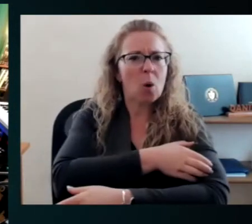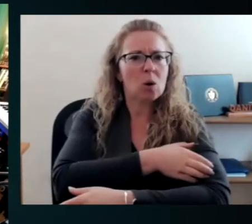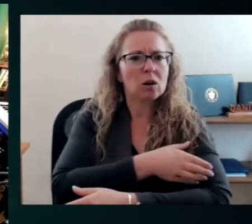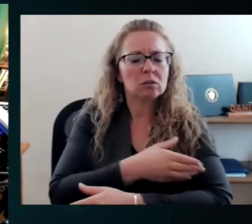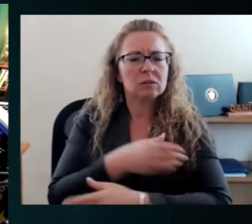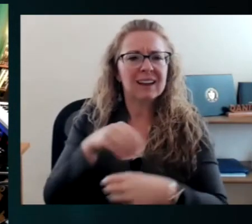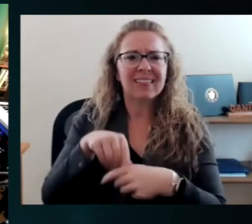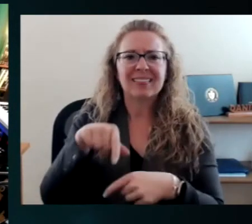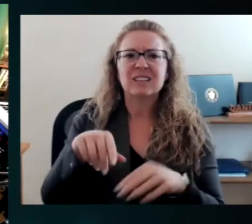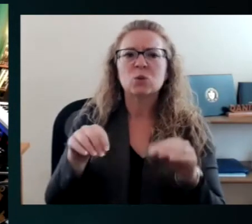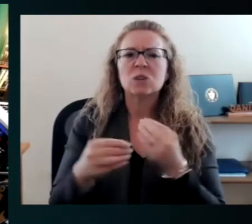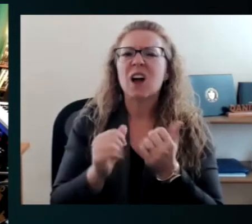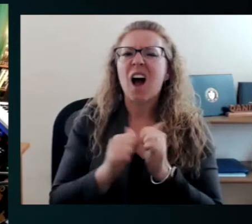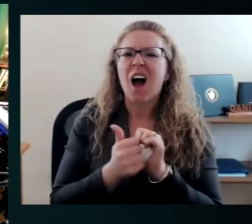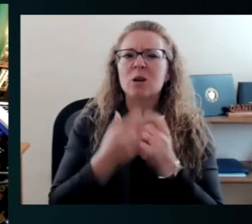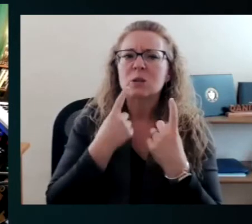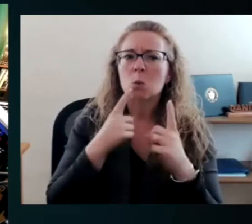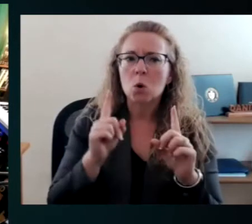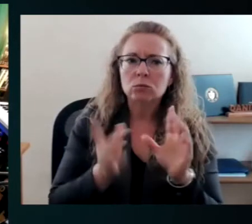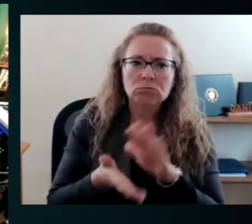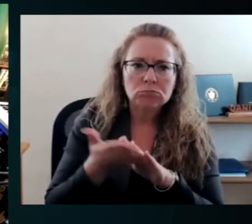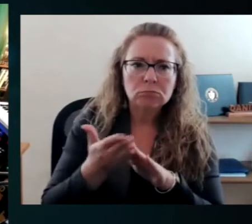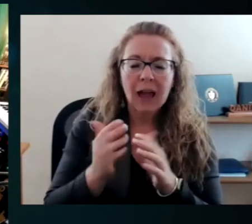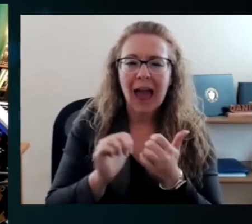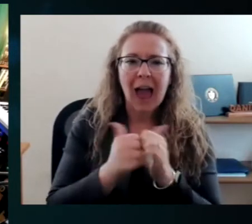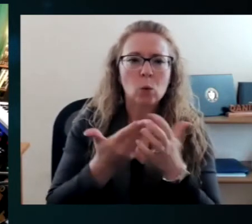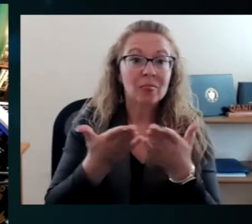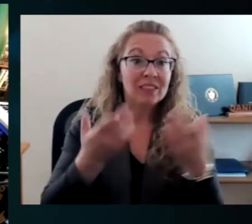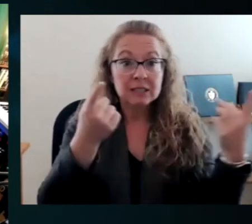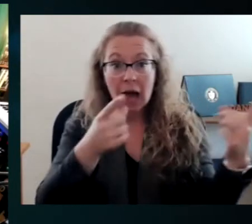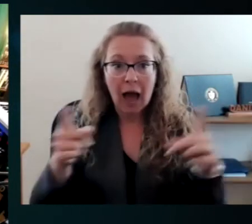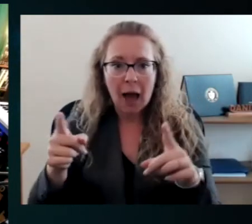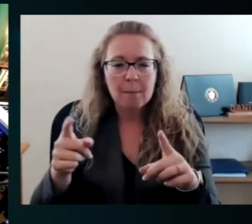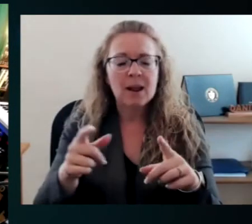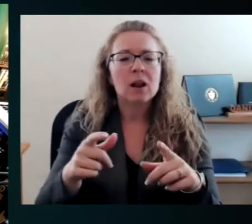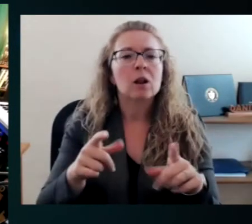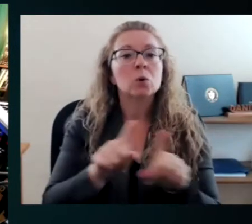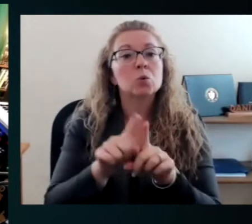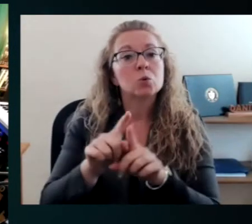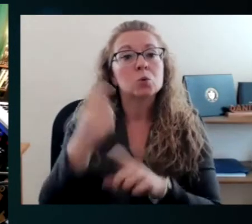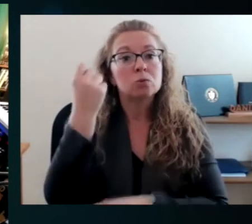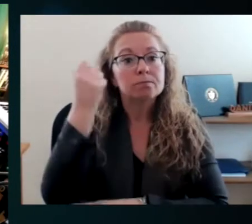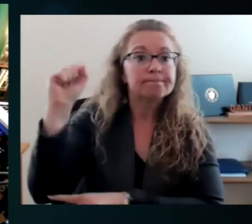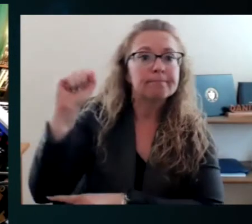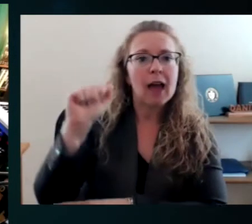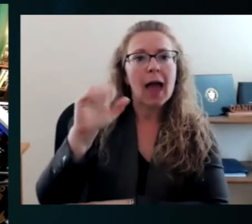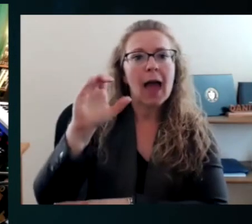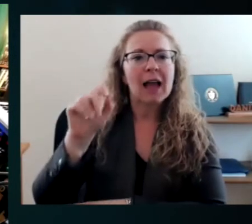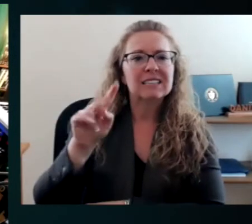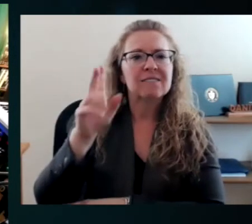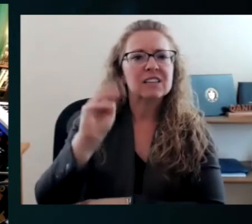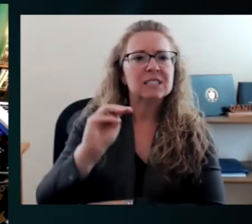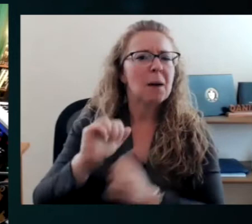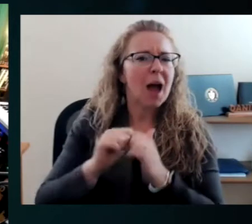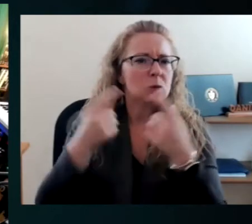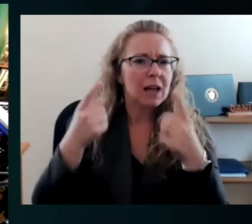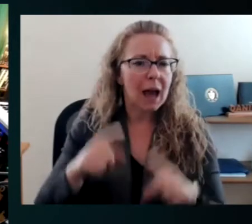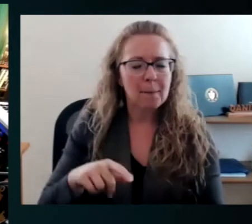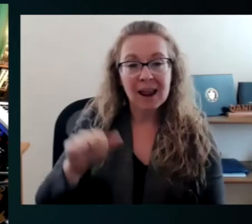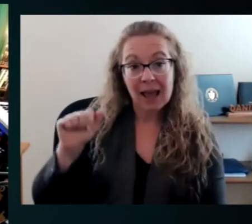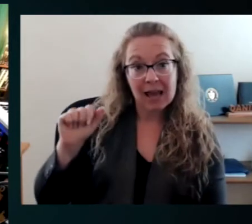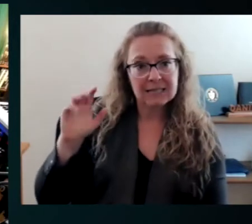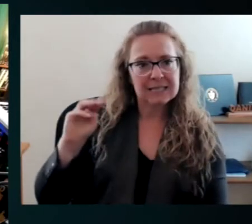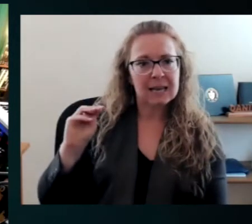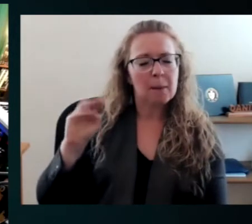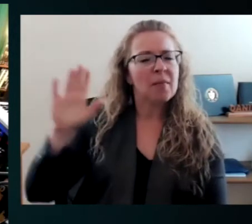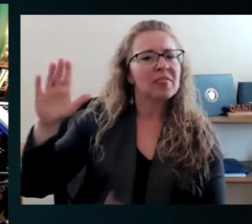how things get done, how activism happens within this institution, and sort of how the ACM thinks about their responsibilities